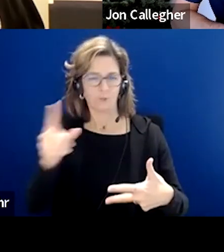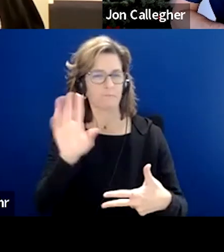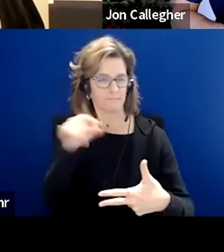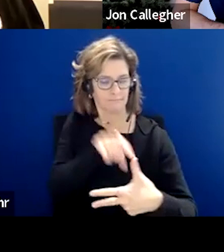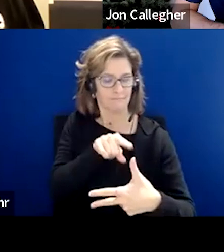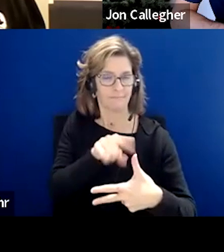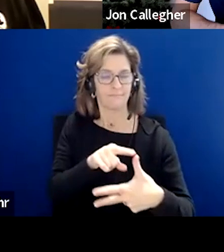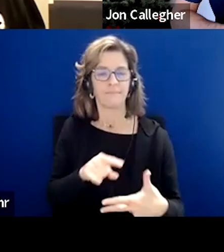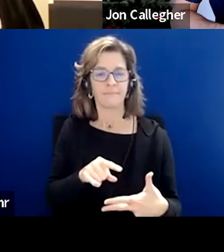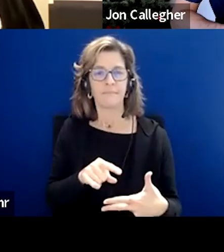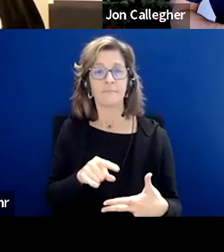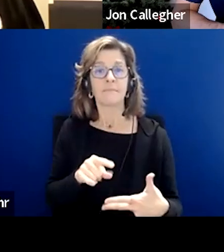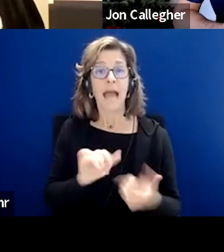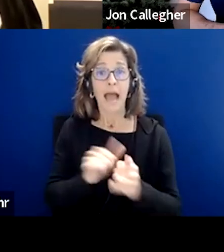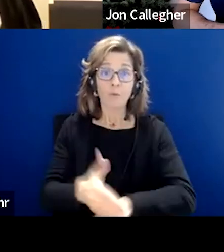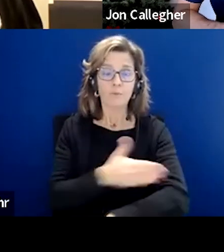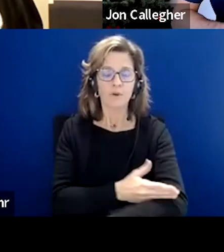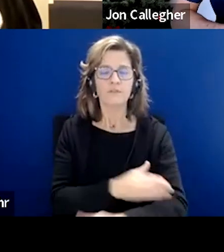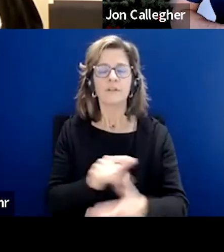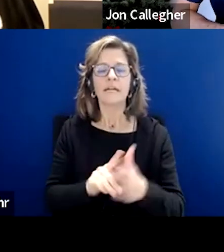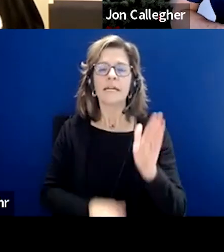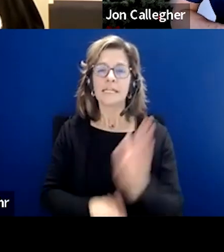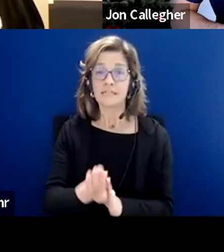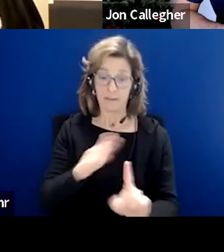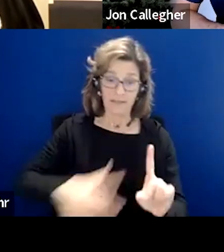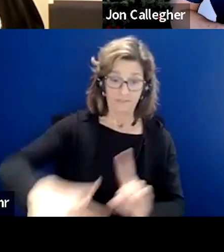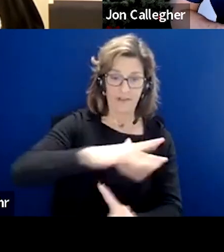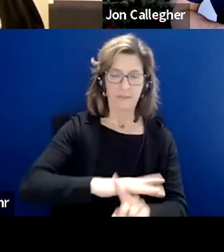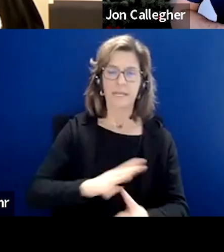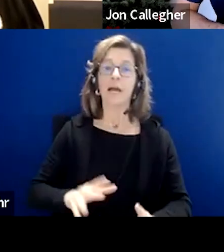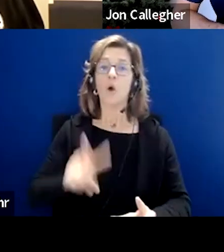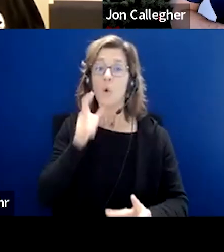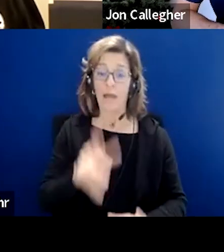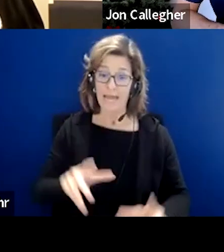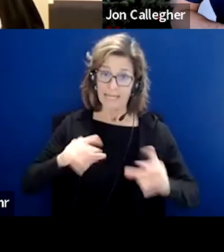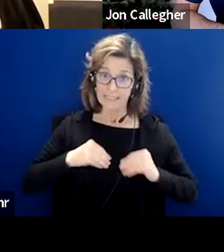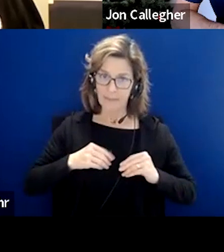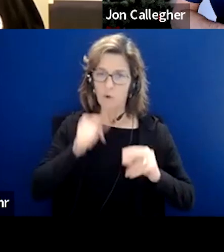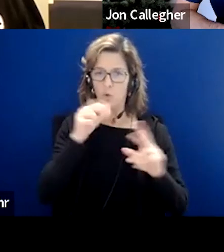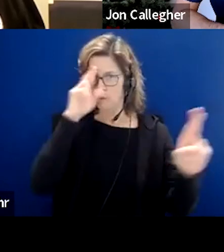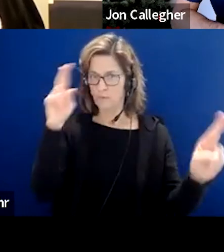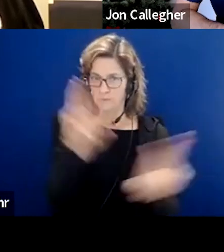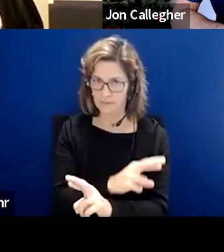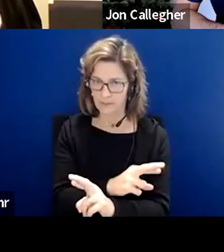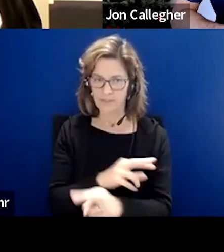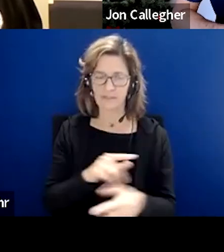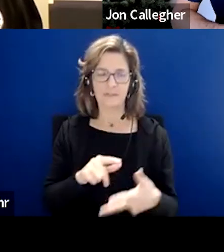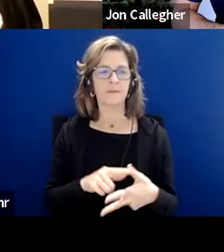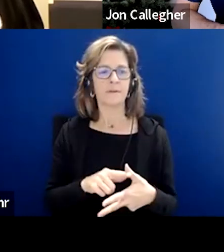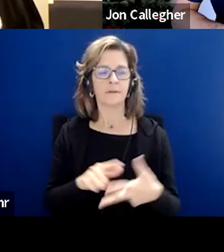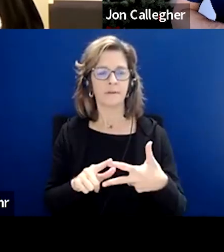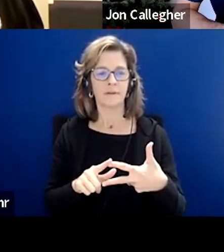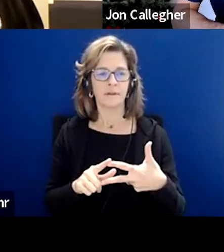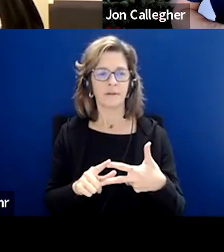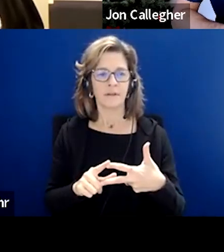is acceptance and respect. Create an atmosphere of acceptance of all workers. They could not treat us as